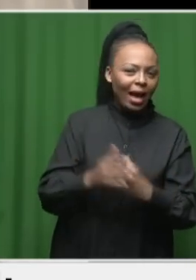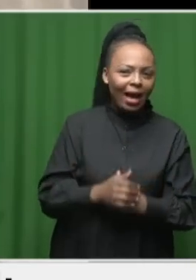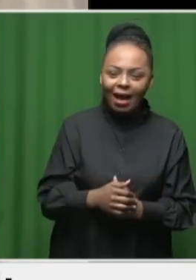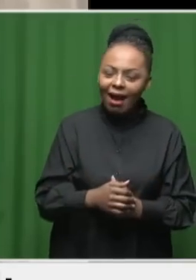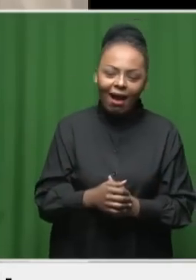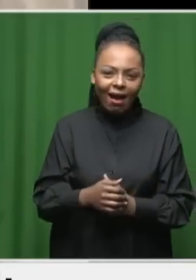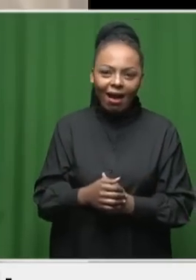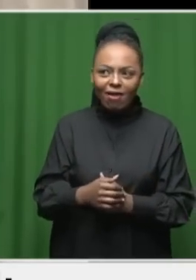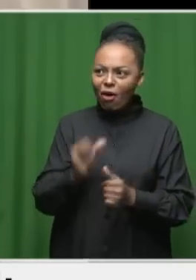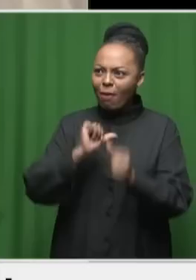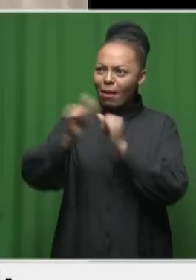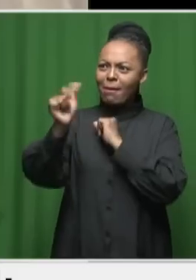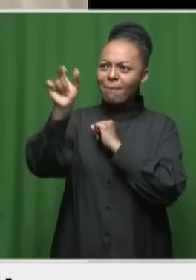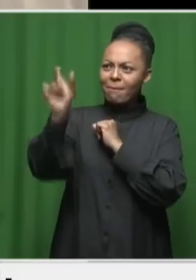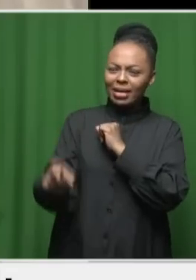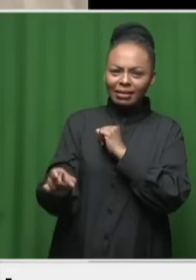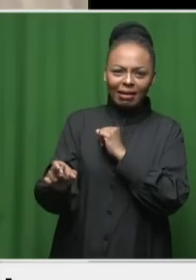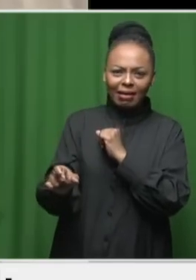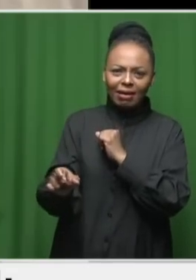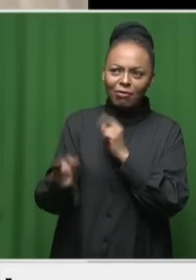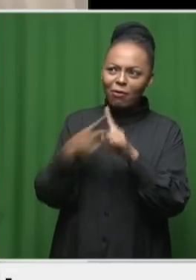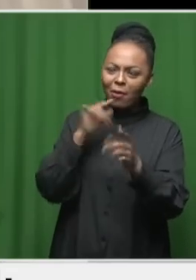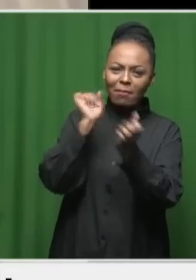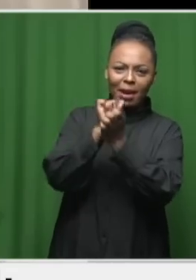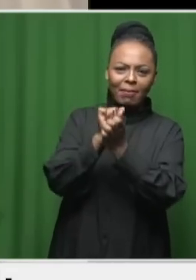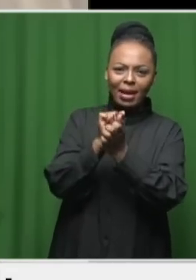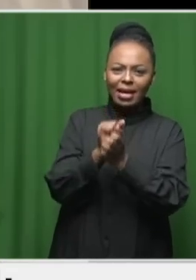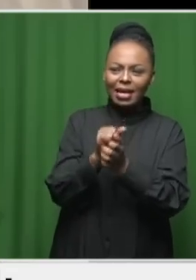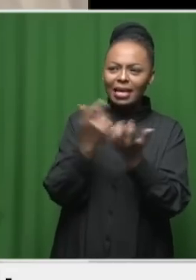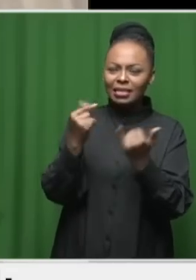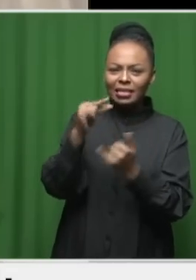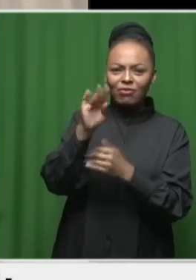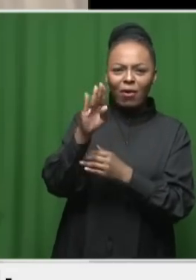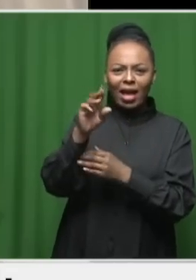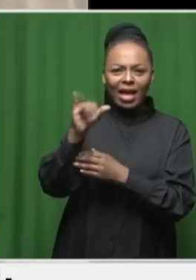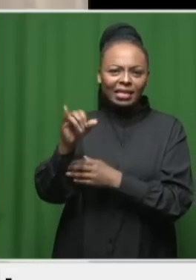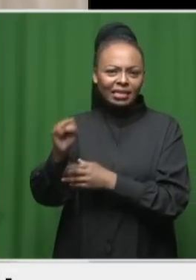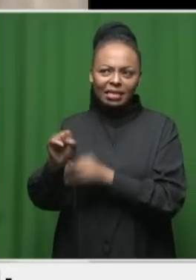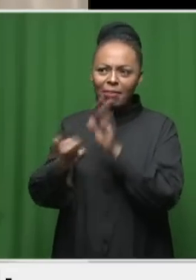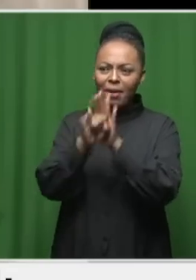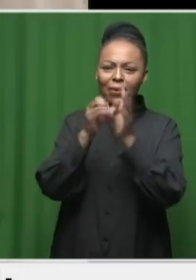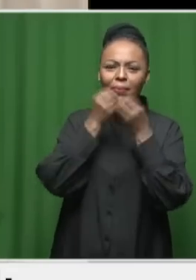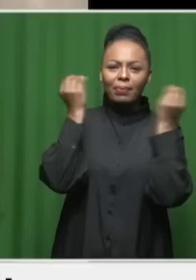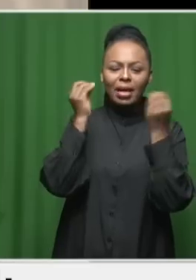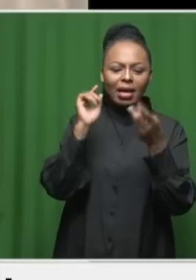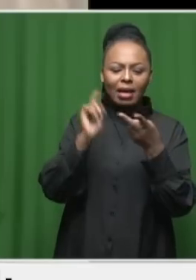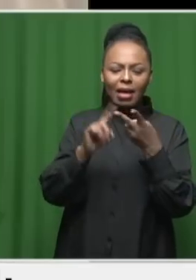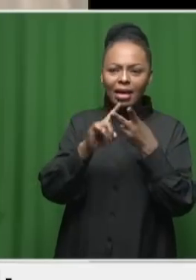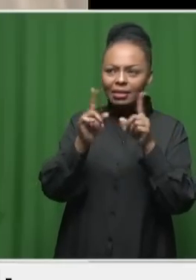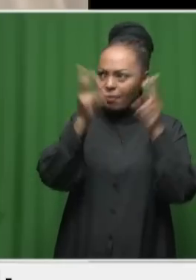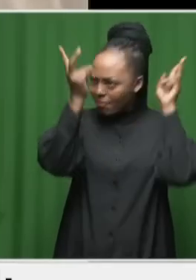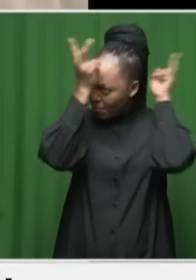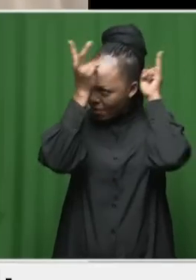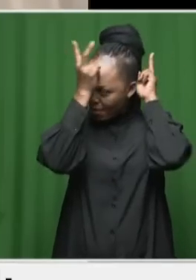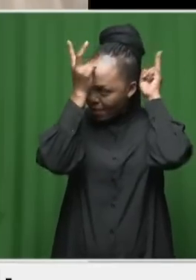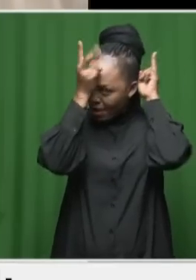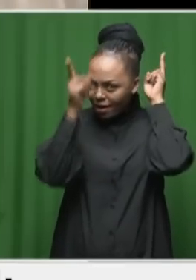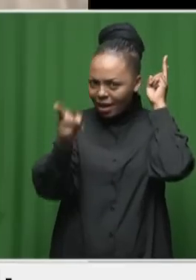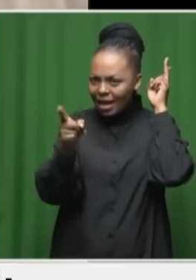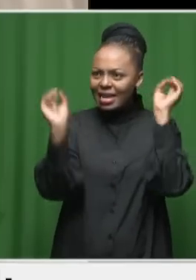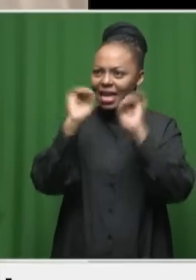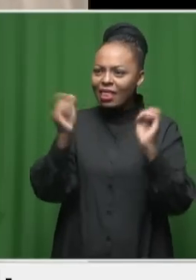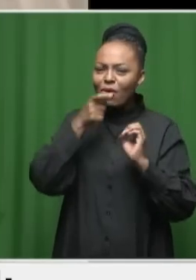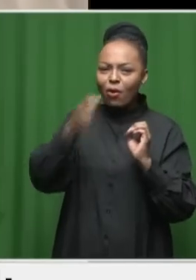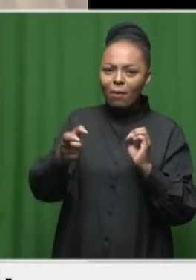just nothing coming from both G4S or the correctional services. That tells me there's political maneuvering at the